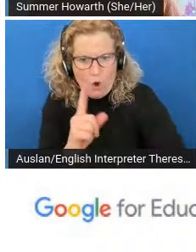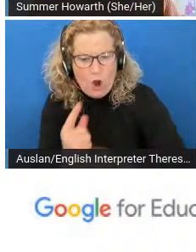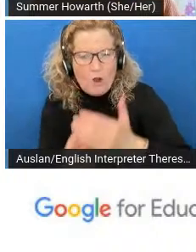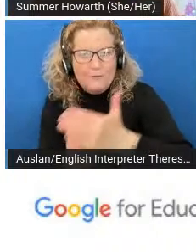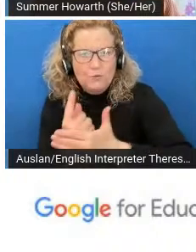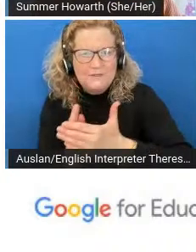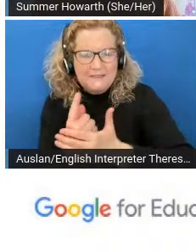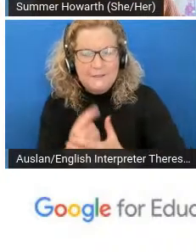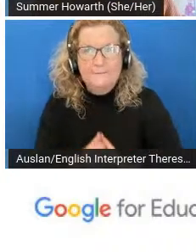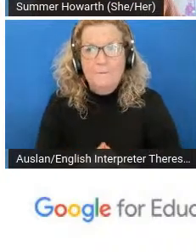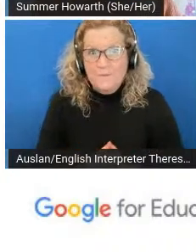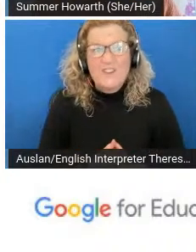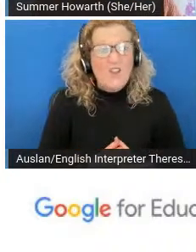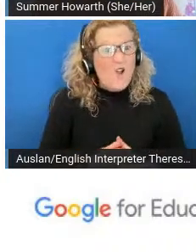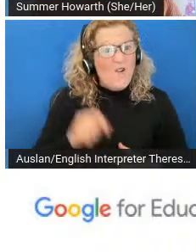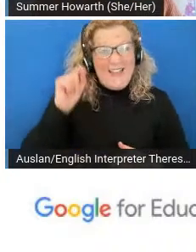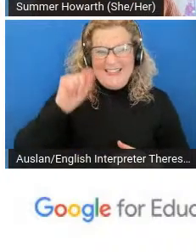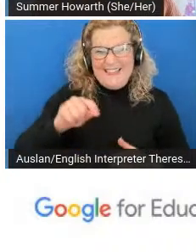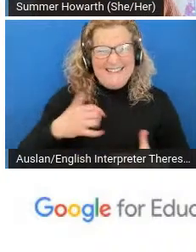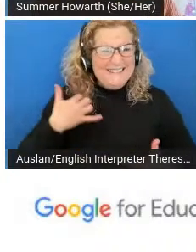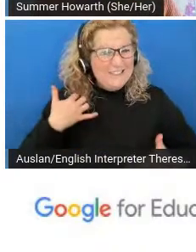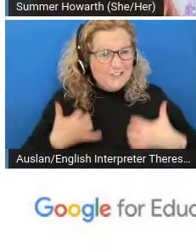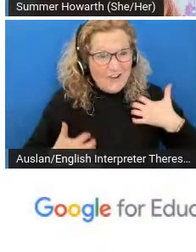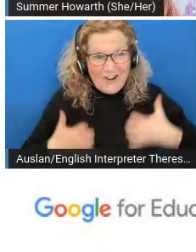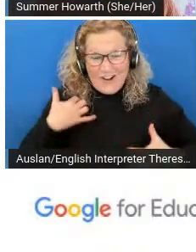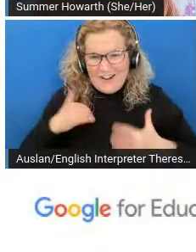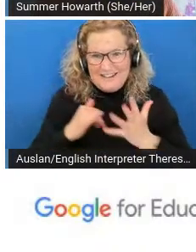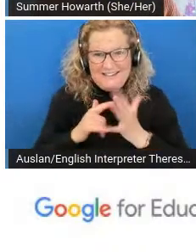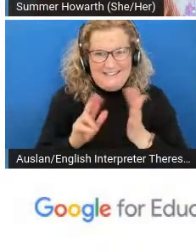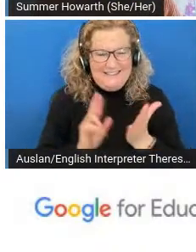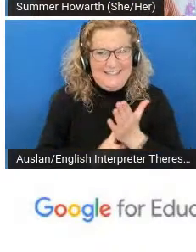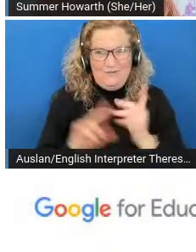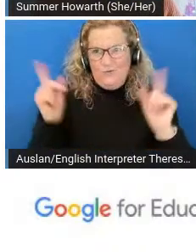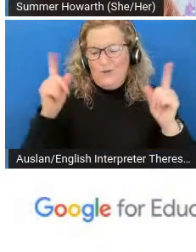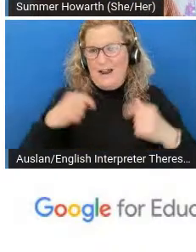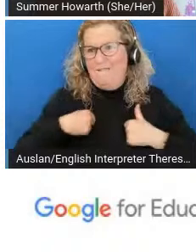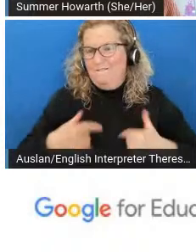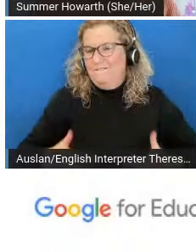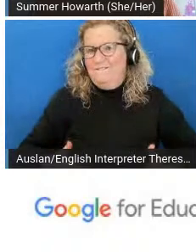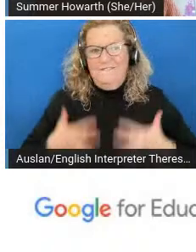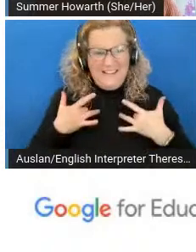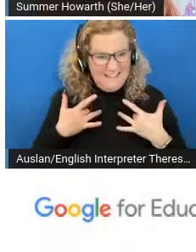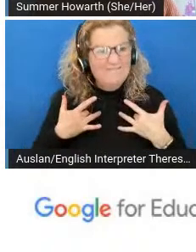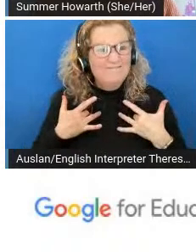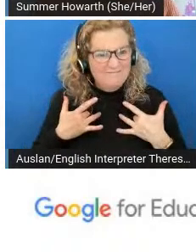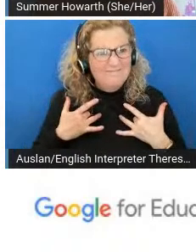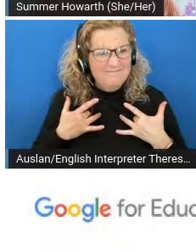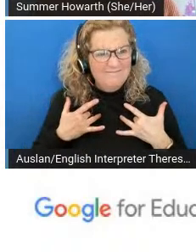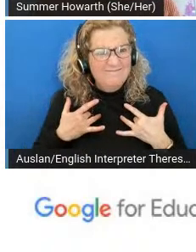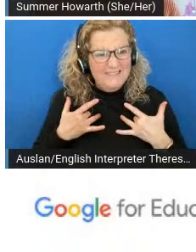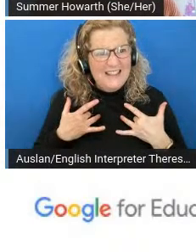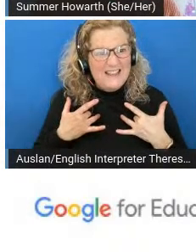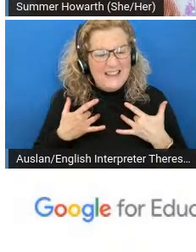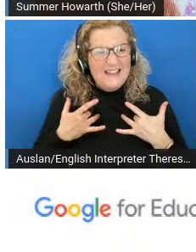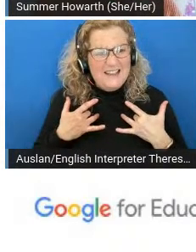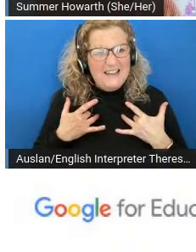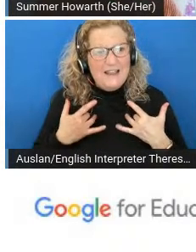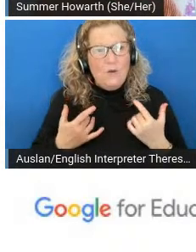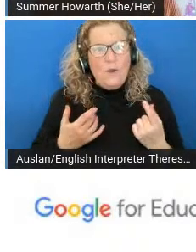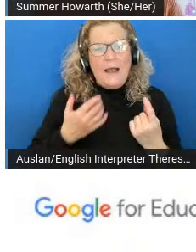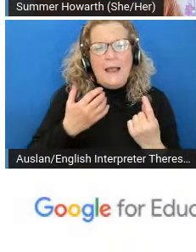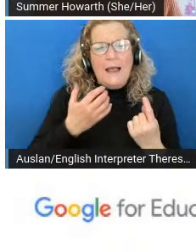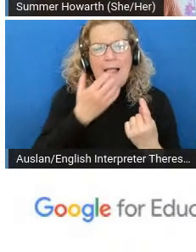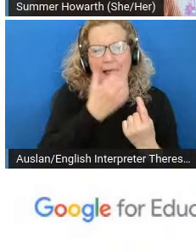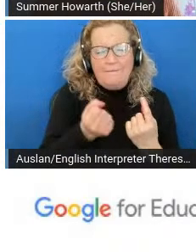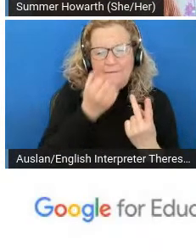it's a really exciting session that we've got here today, Chris, because I think it ties up some of the bits and pieces that we were looking